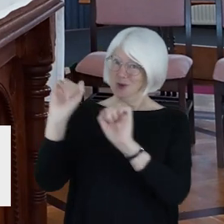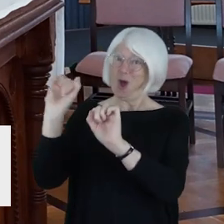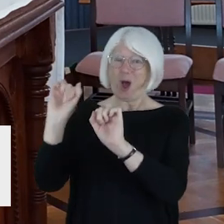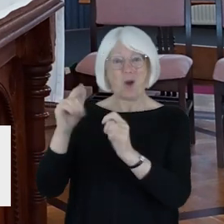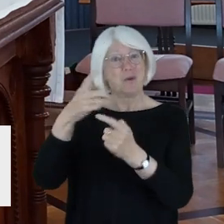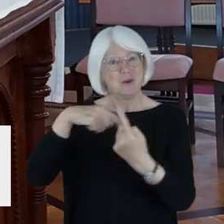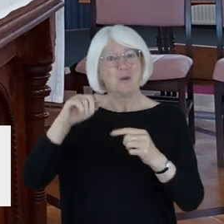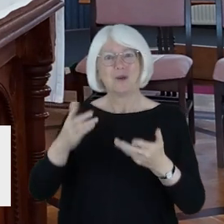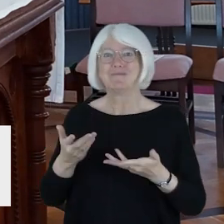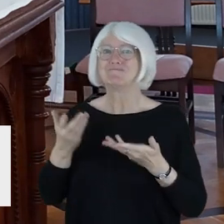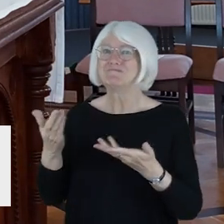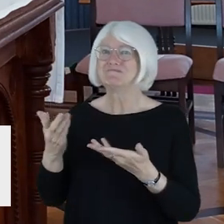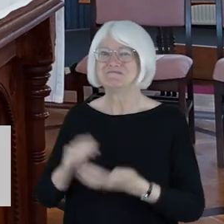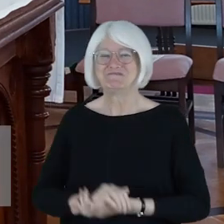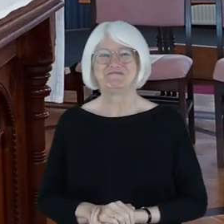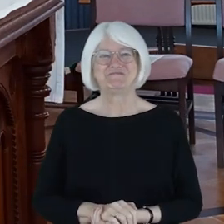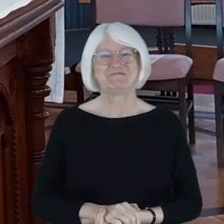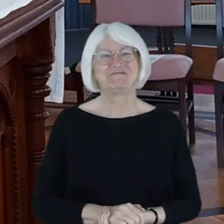your own do we give you.